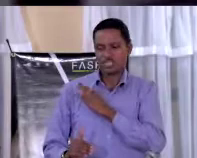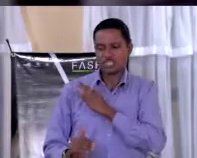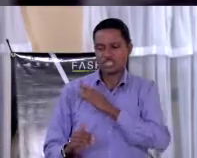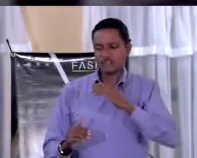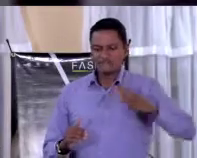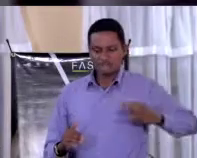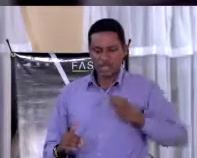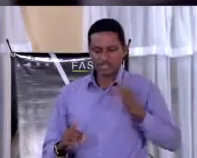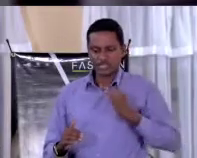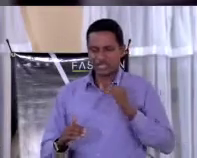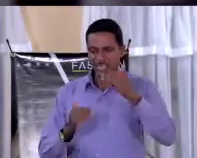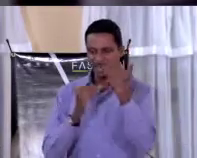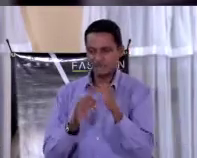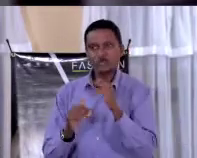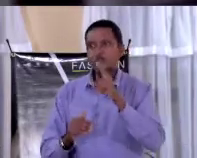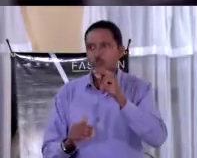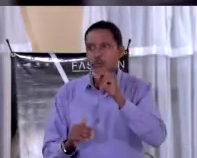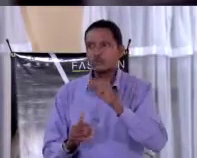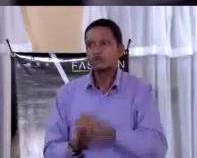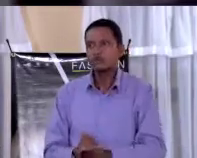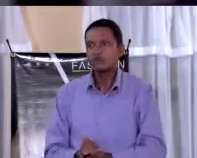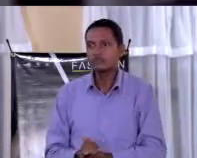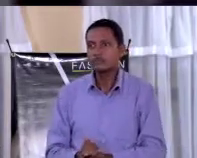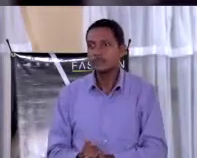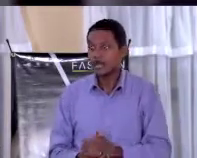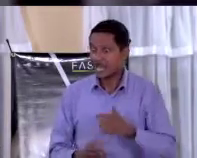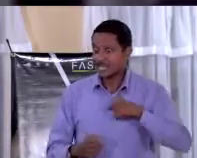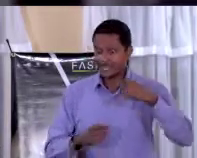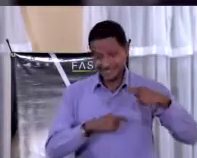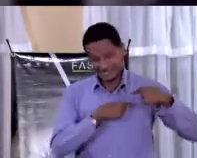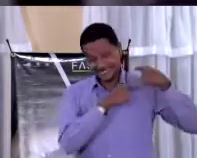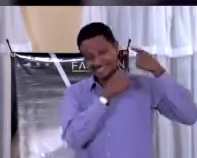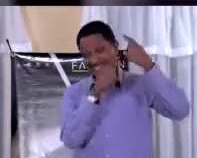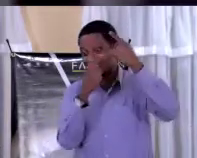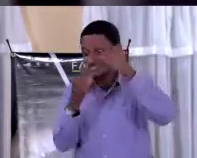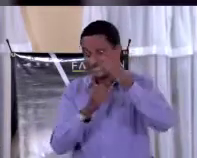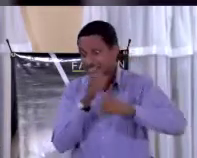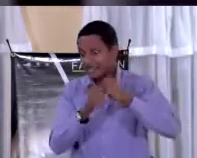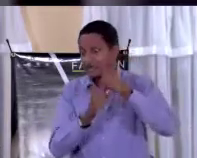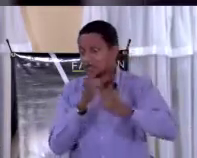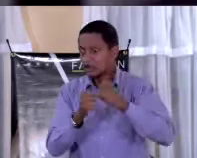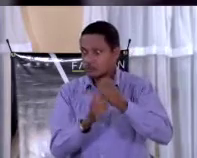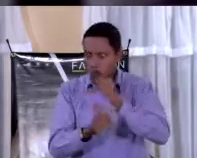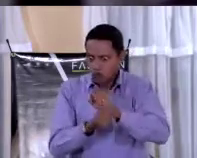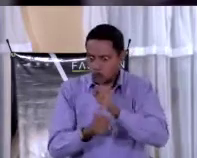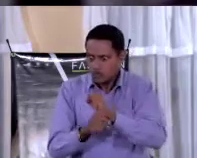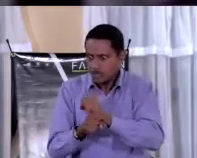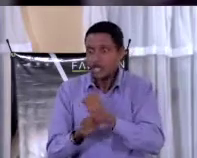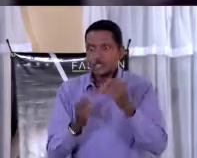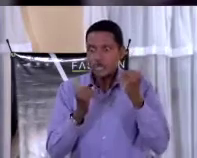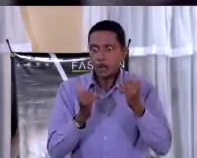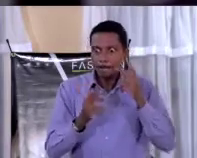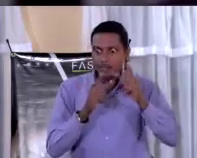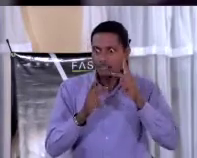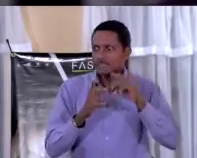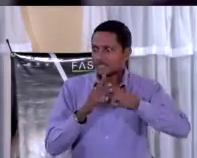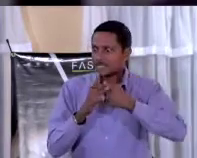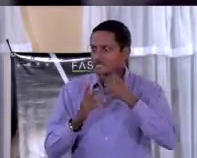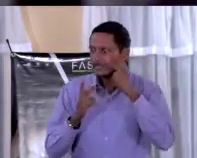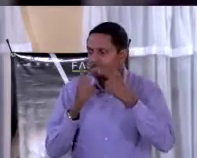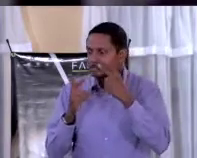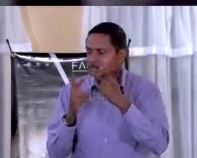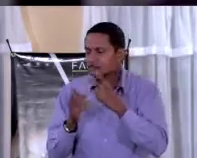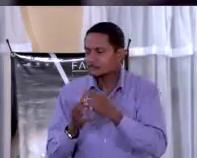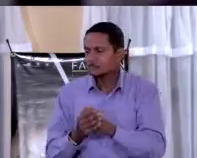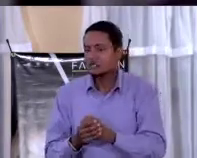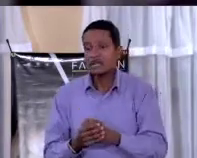I speak with some of the lead designers, and I hear them using the word Caribbean, and I'm proud to hear them say it. But that's not how they spoke before in the 80s